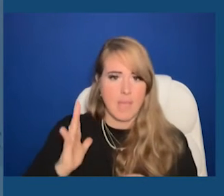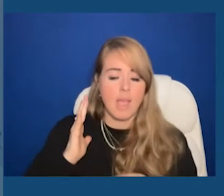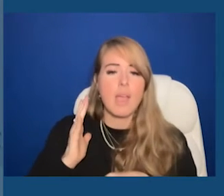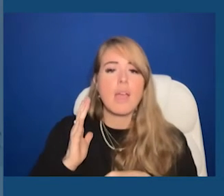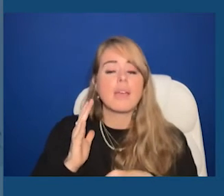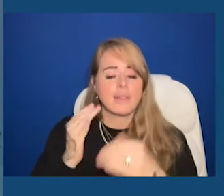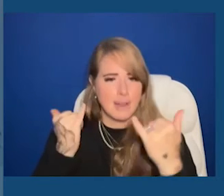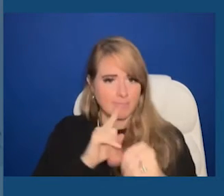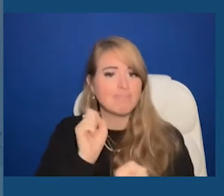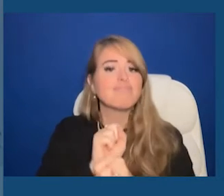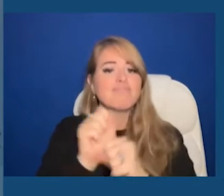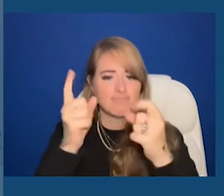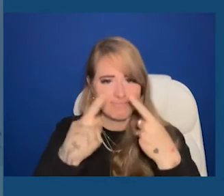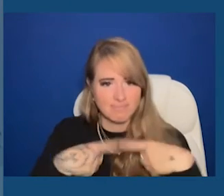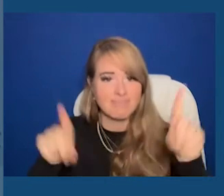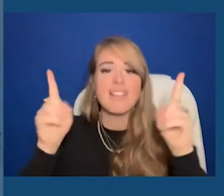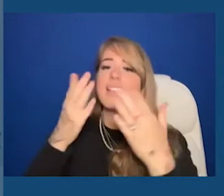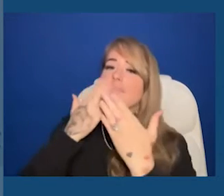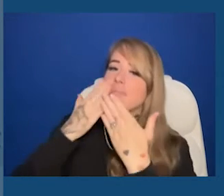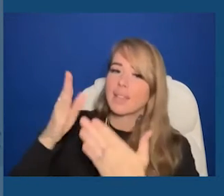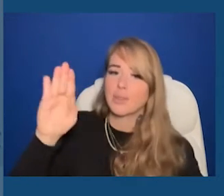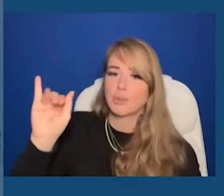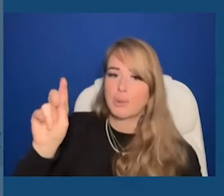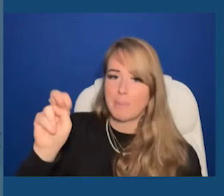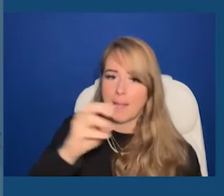Chuck Schumer, for the money.